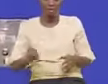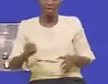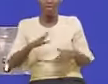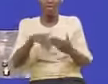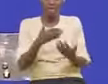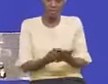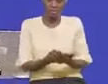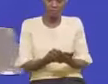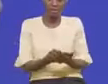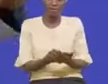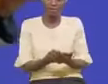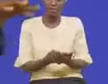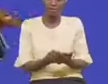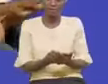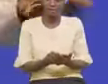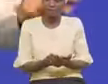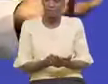Ayo yo dona mo kata.